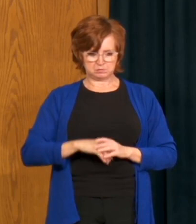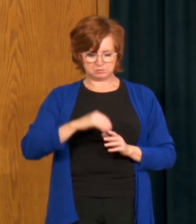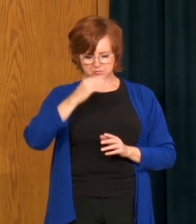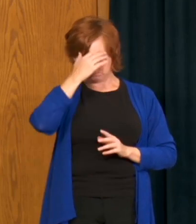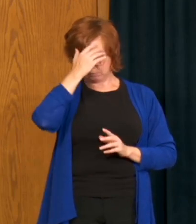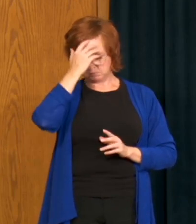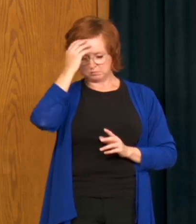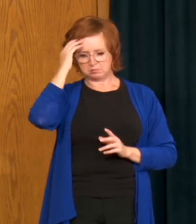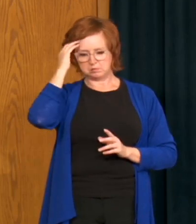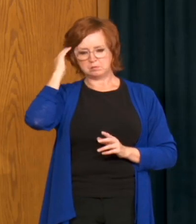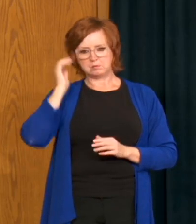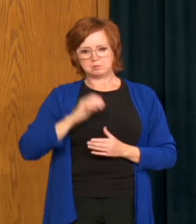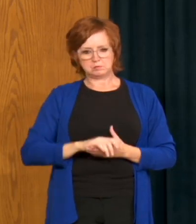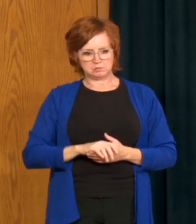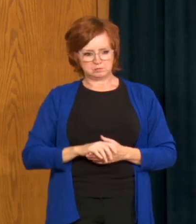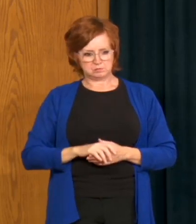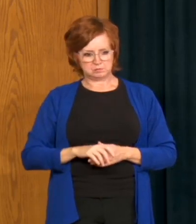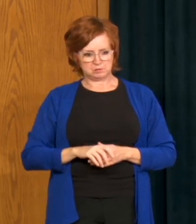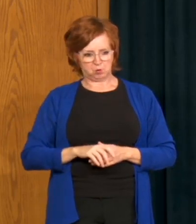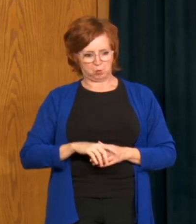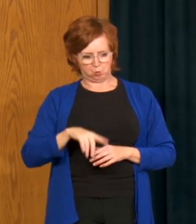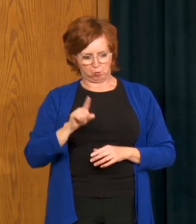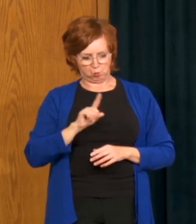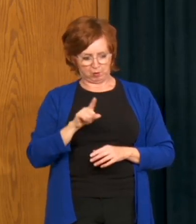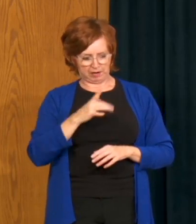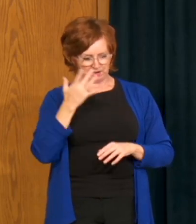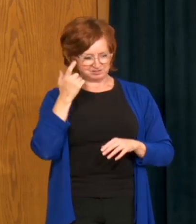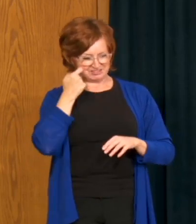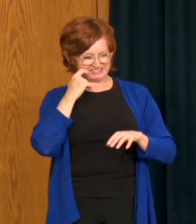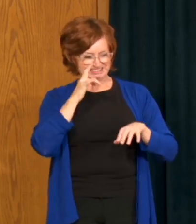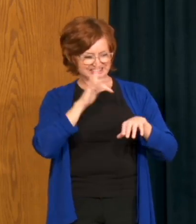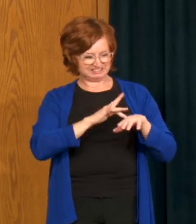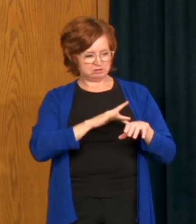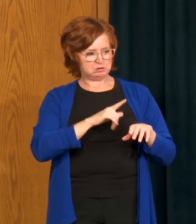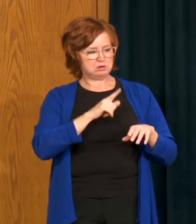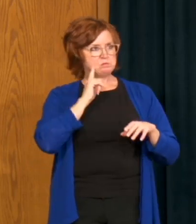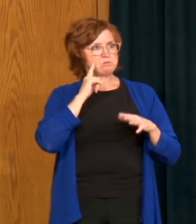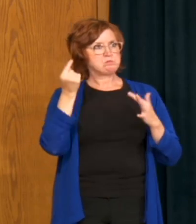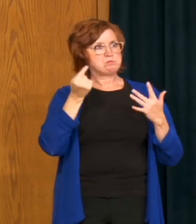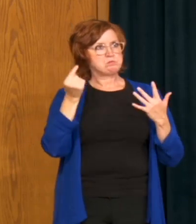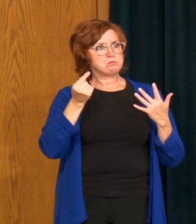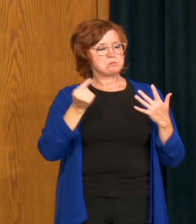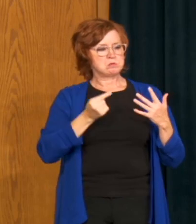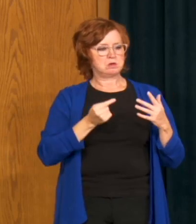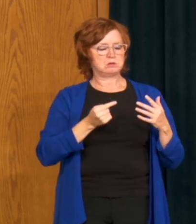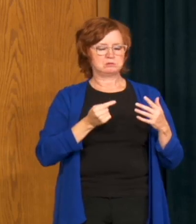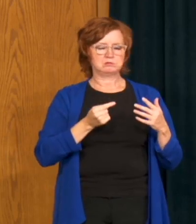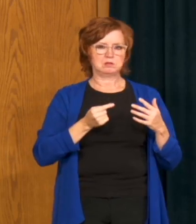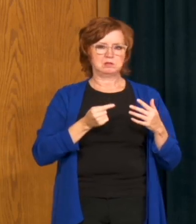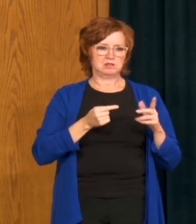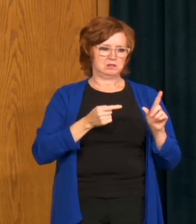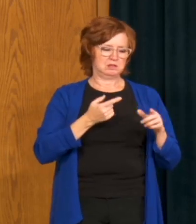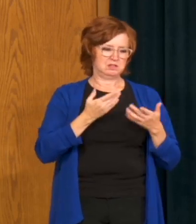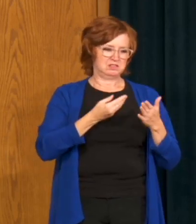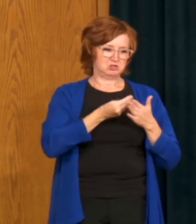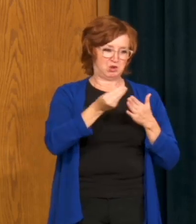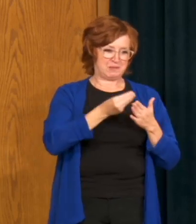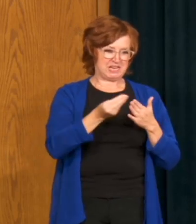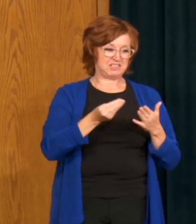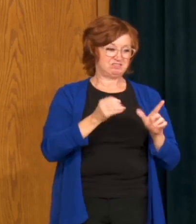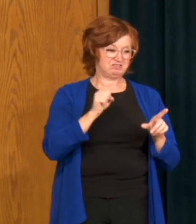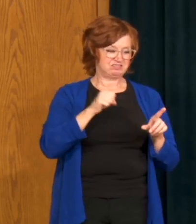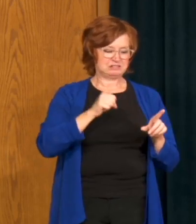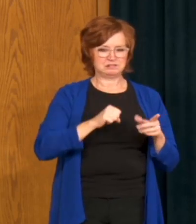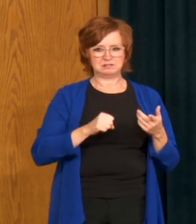were you at where transmission could have happened. And so far, most of us go shopping. We haven't really seen